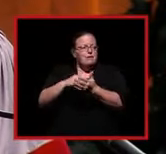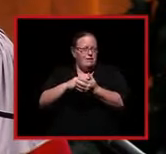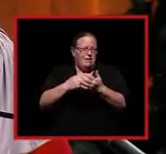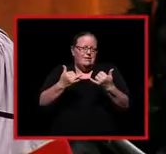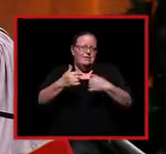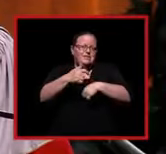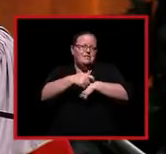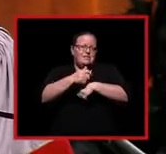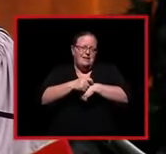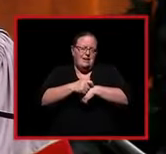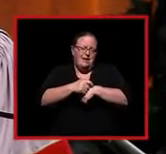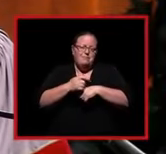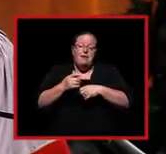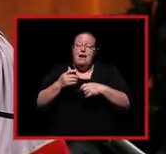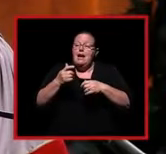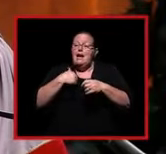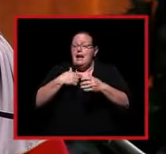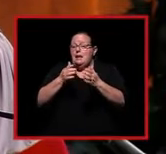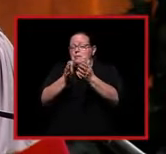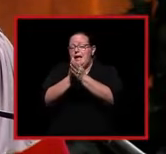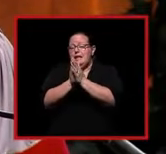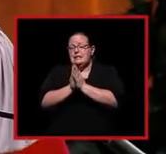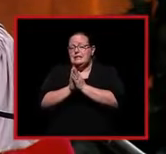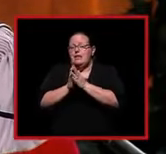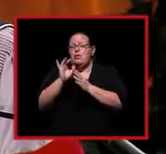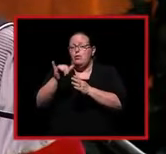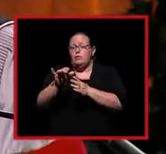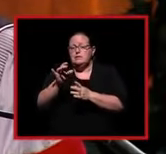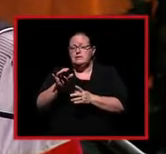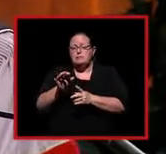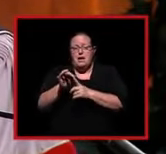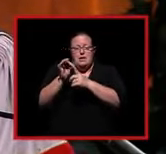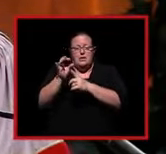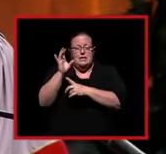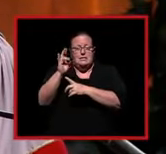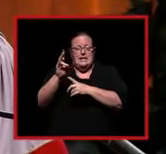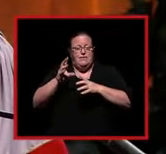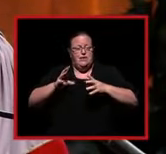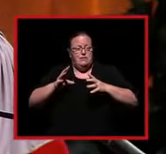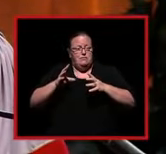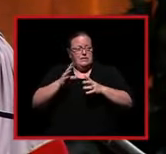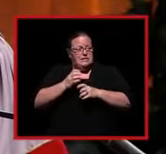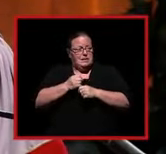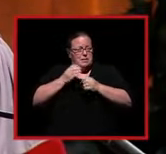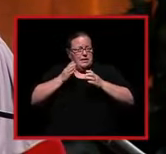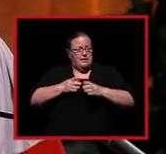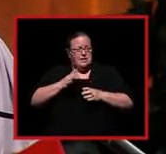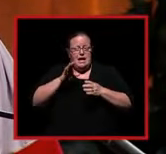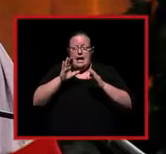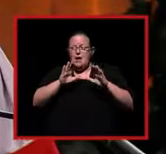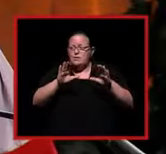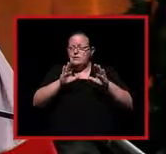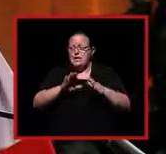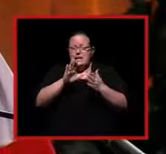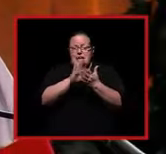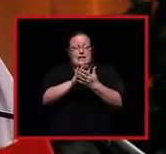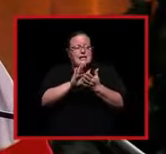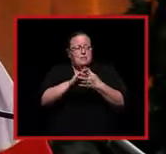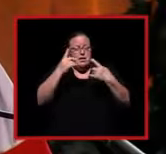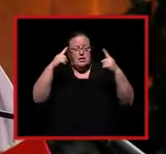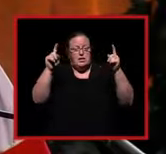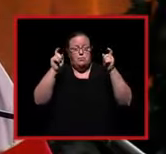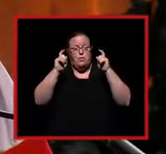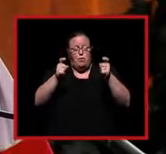time, I ask the special 7 recipients of the Outstanding Academic Achievement Award to please stand